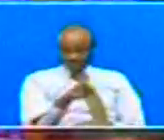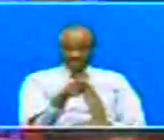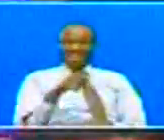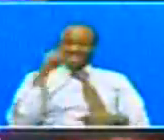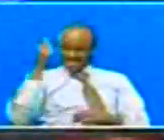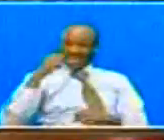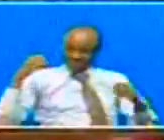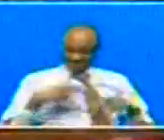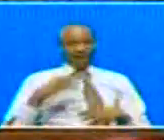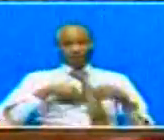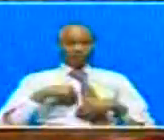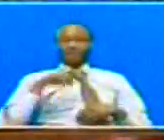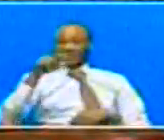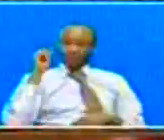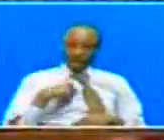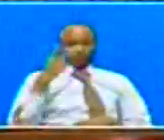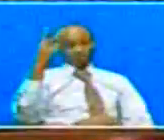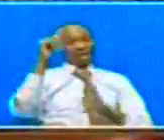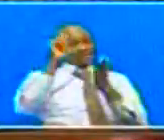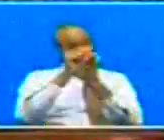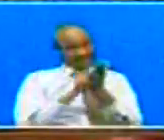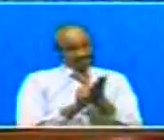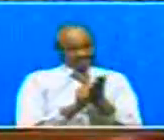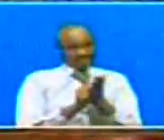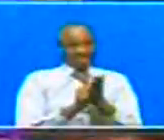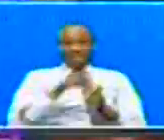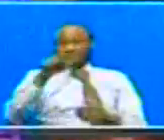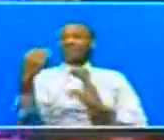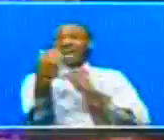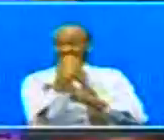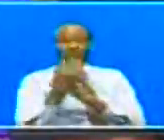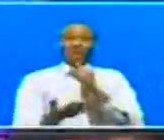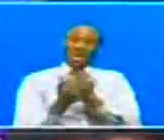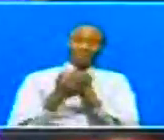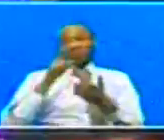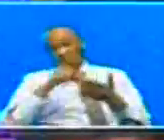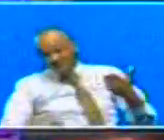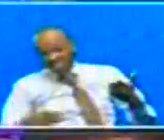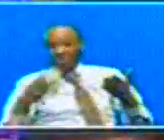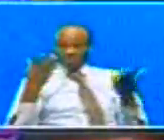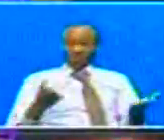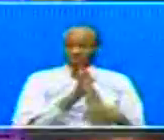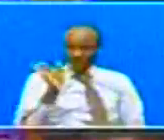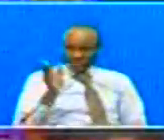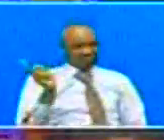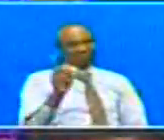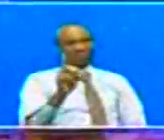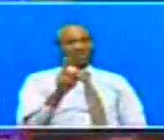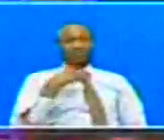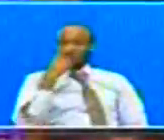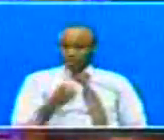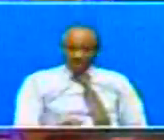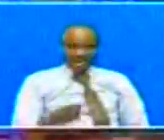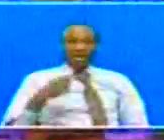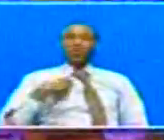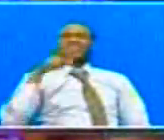fearless on corruption, he will raise two agendas. He will not be asking for help or hand in or hold my hand. He will be saying,